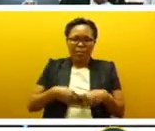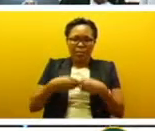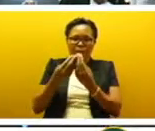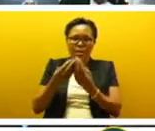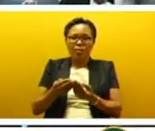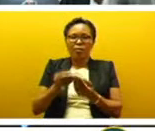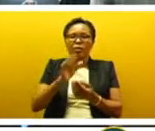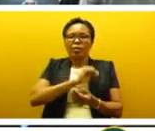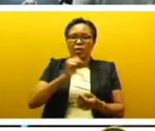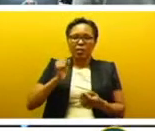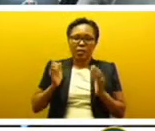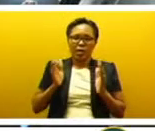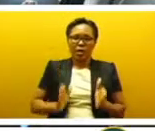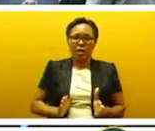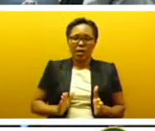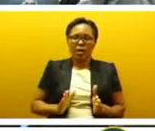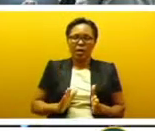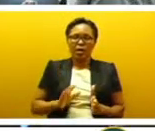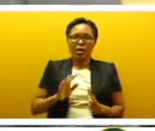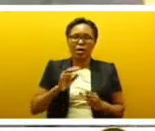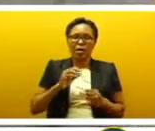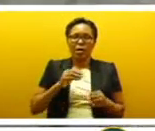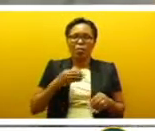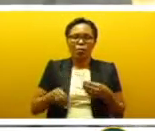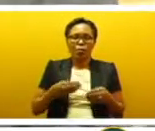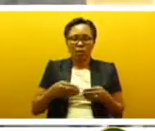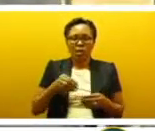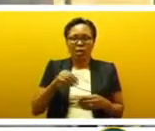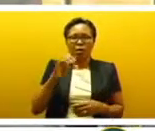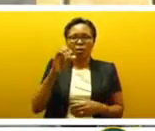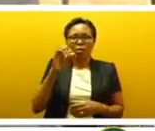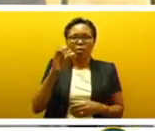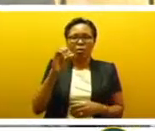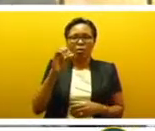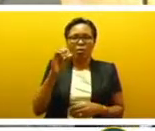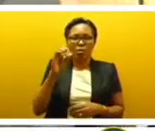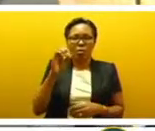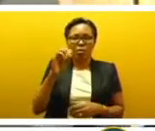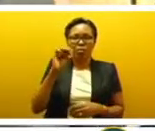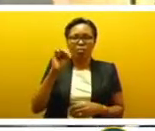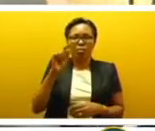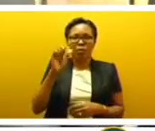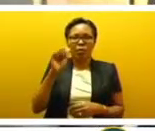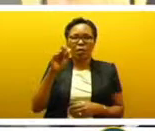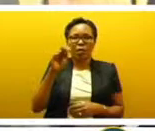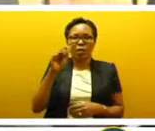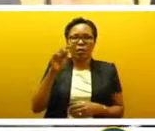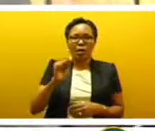County, Okia Omtata, the perennial litigant. Thank you.